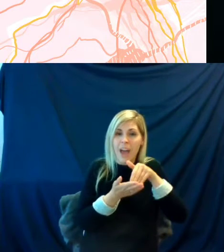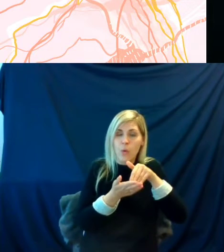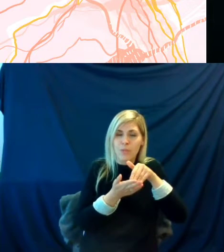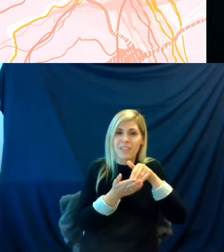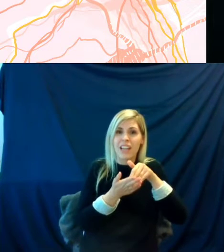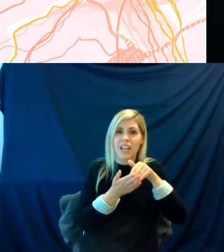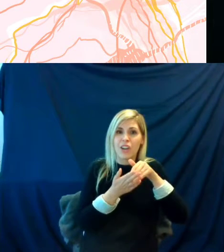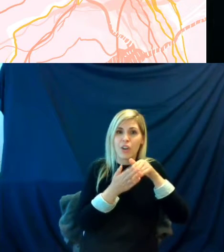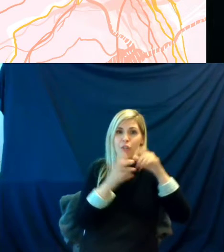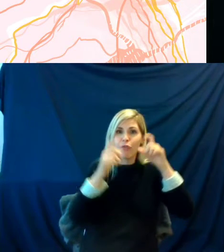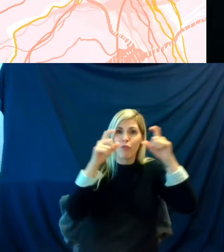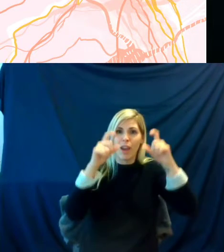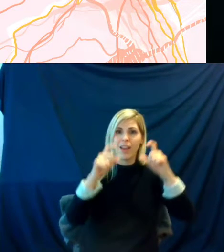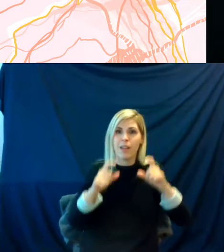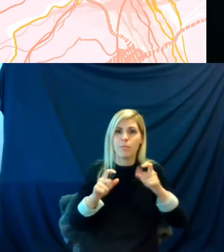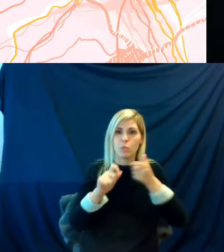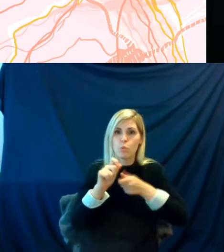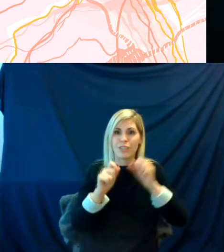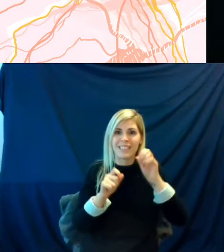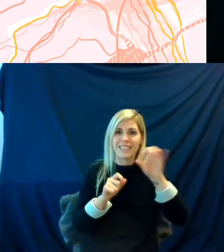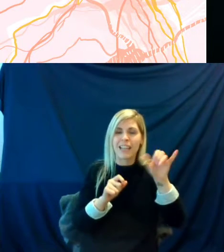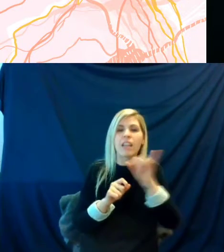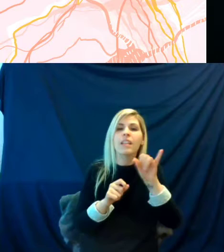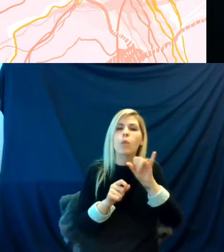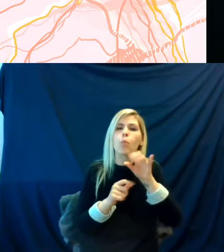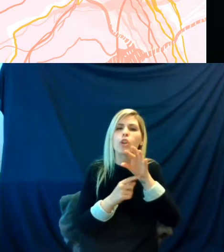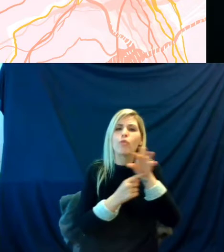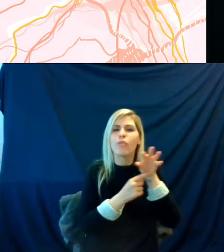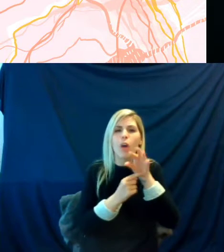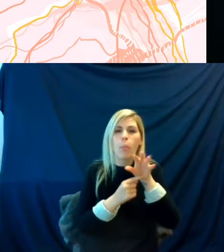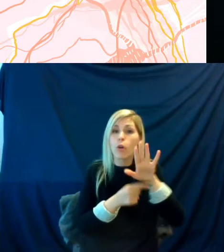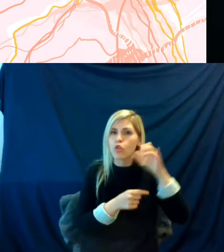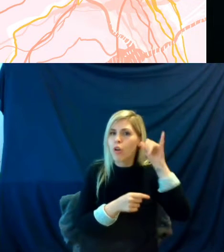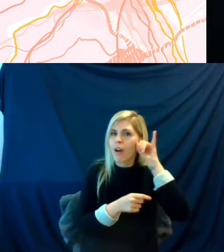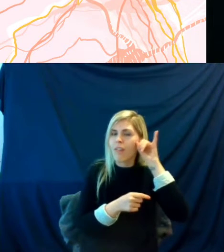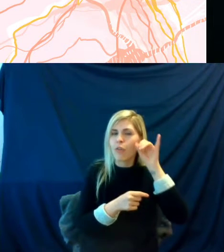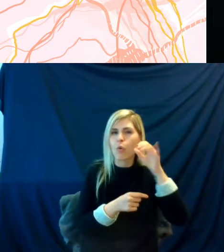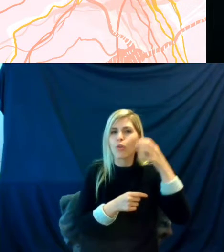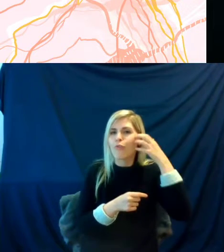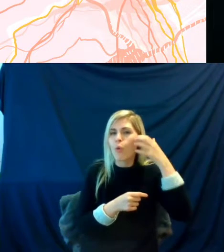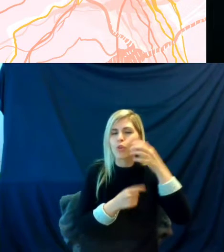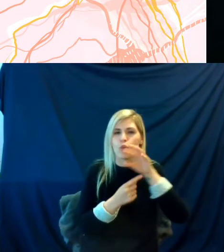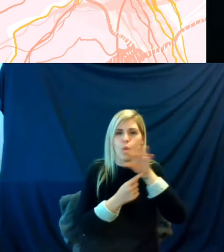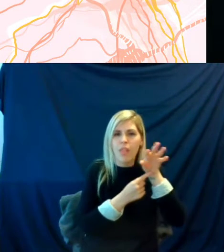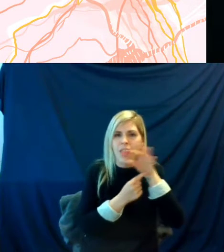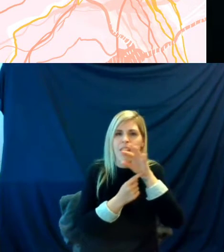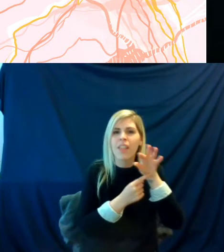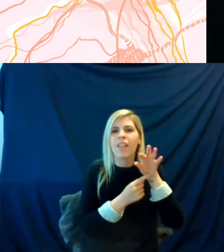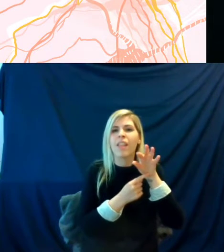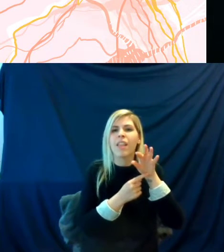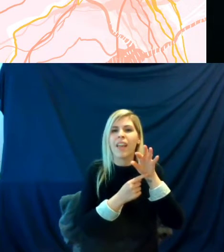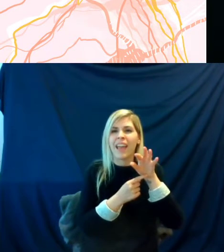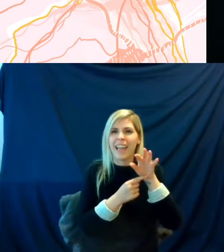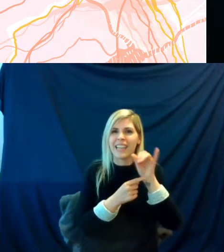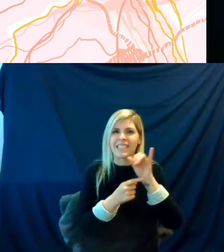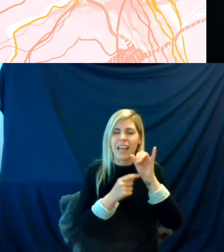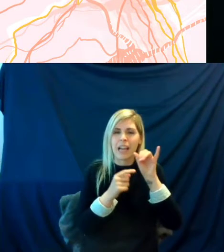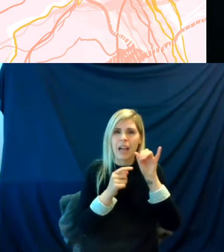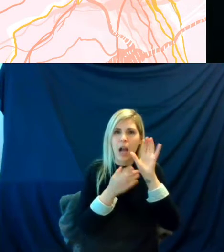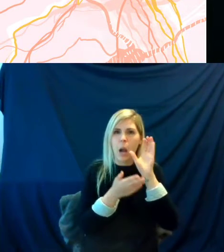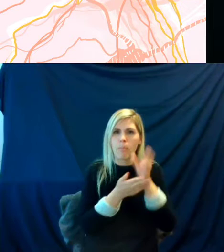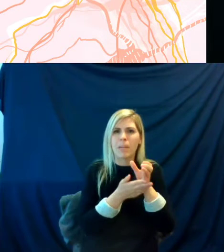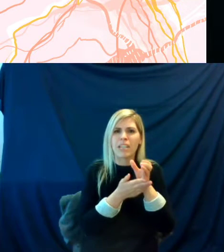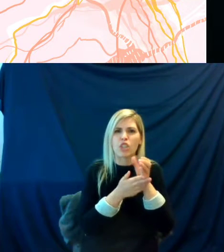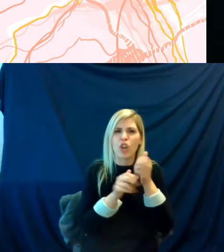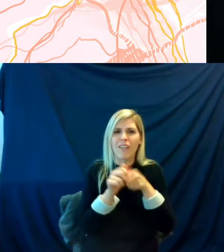kind of frames per second. So just like when you record a video on your phone, and that's kind of like taking, a